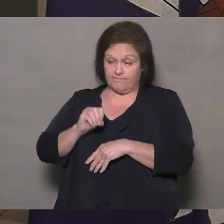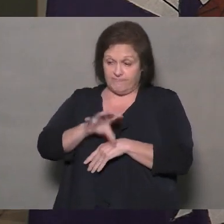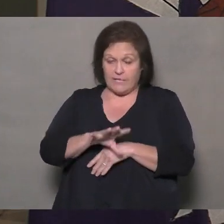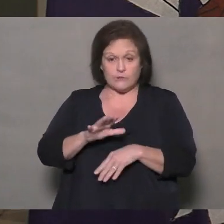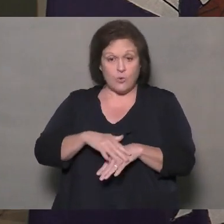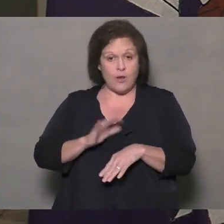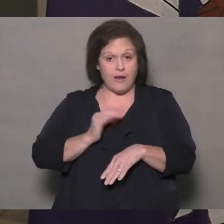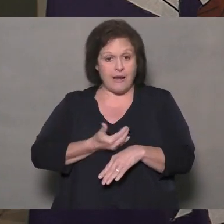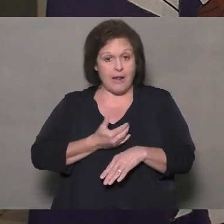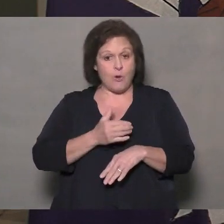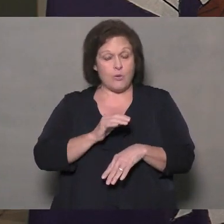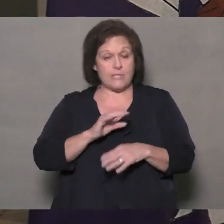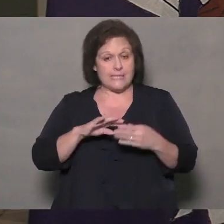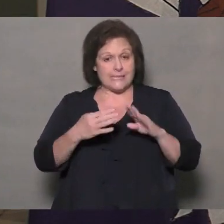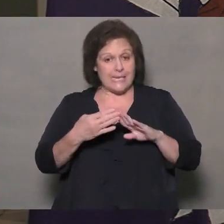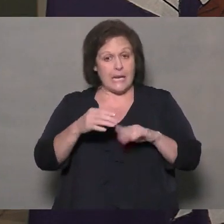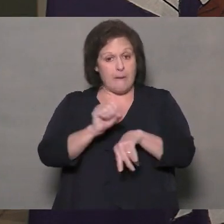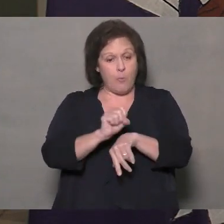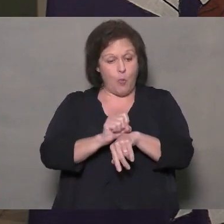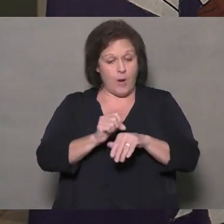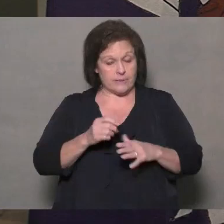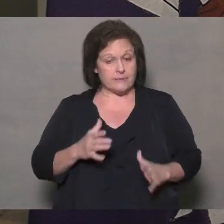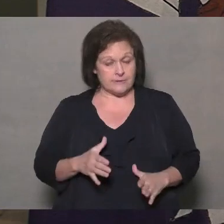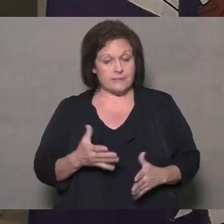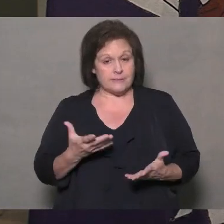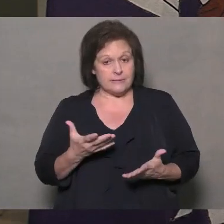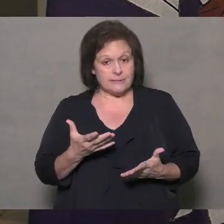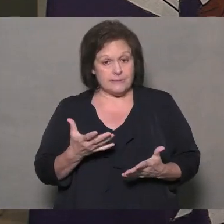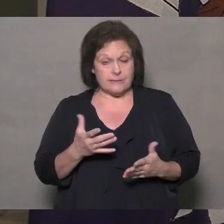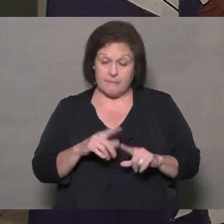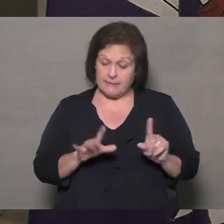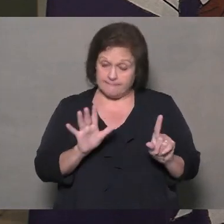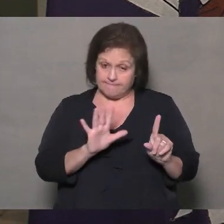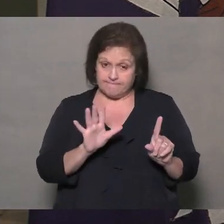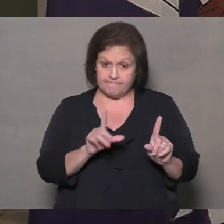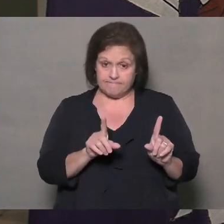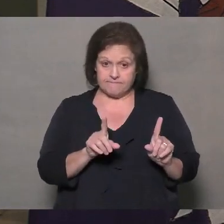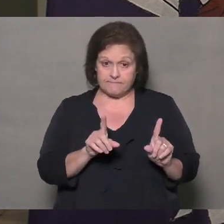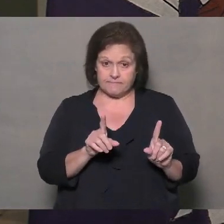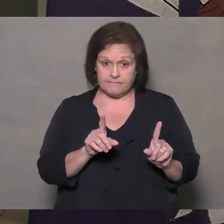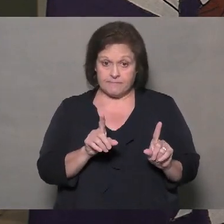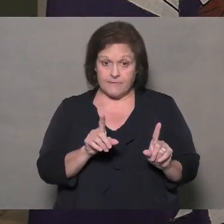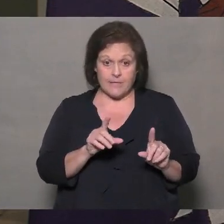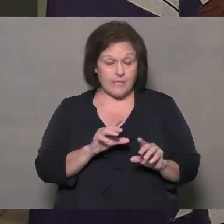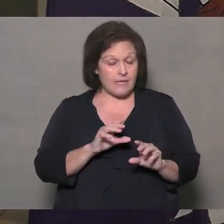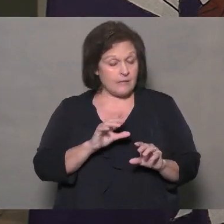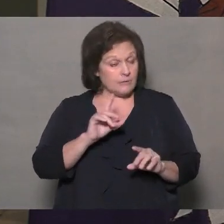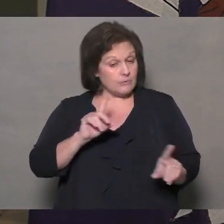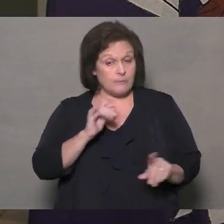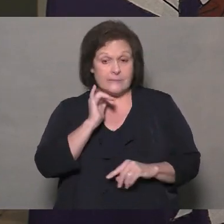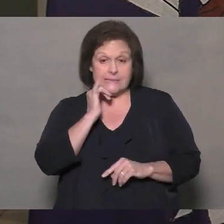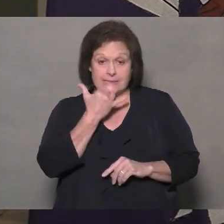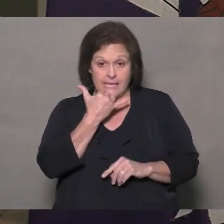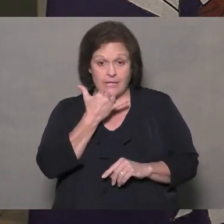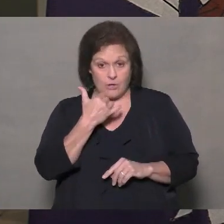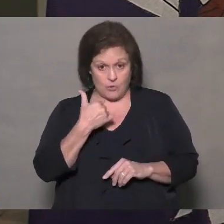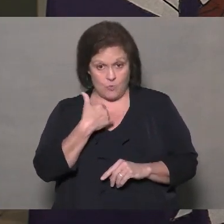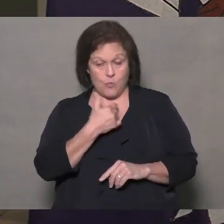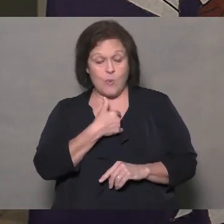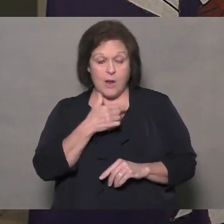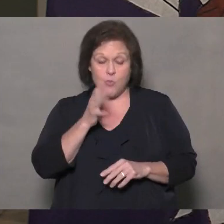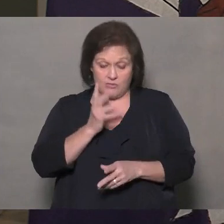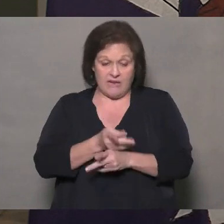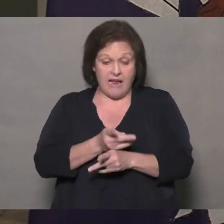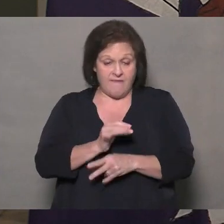our city employees. But make no mistake about it, no mistake, we're gonna look after our